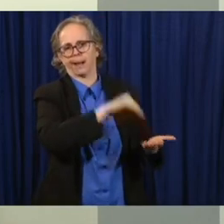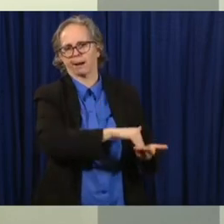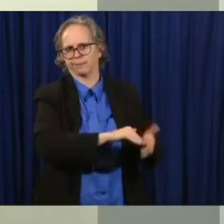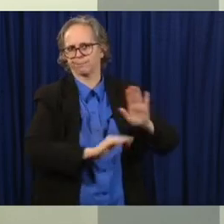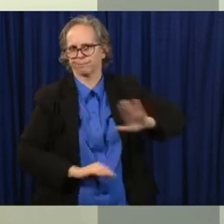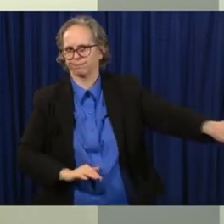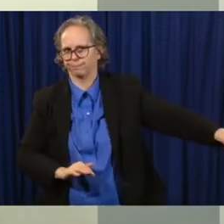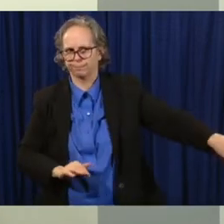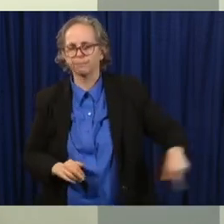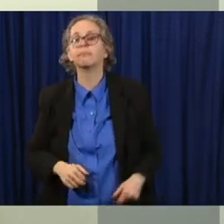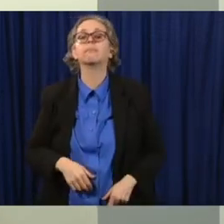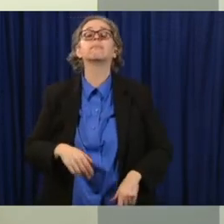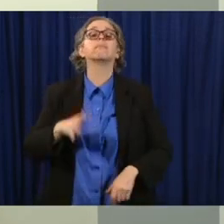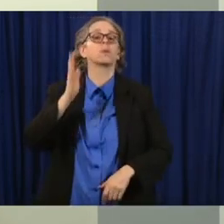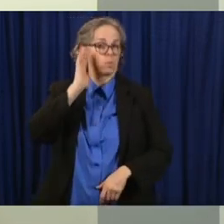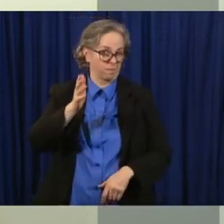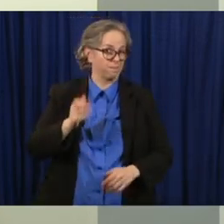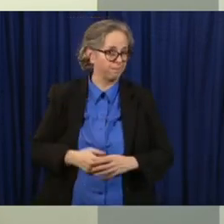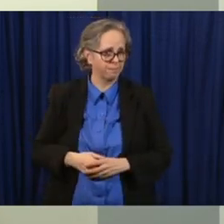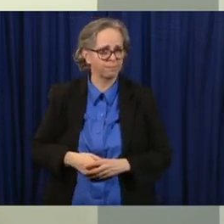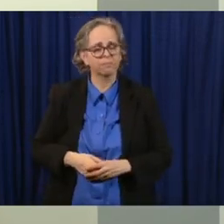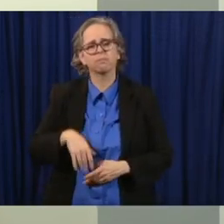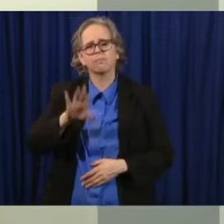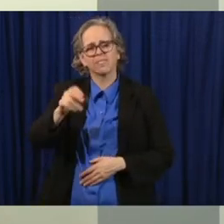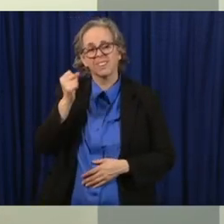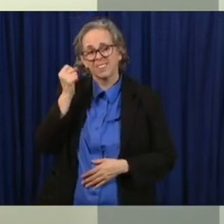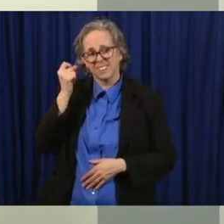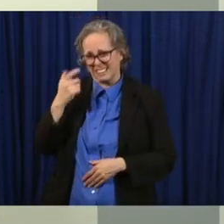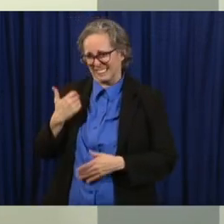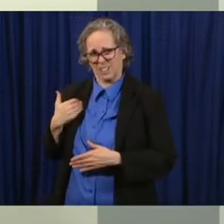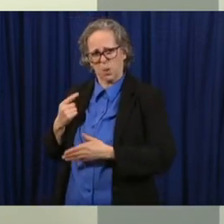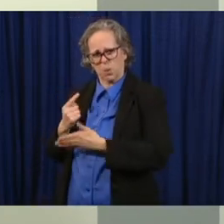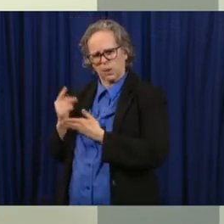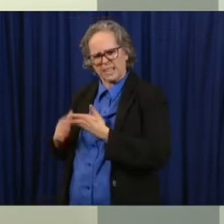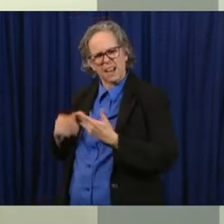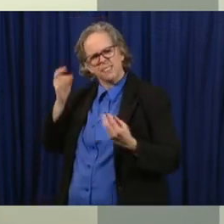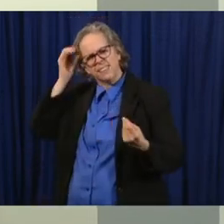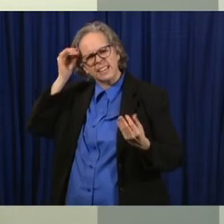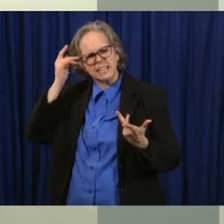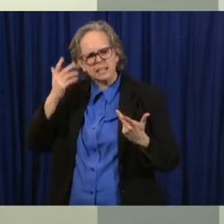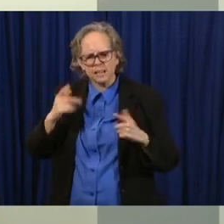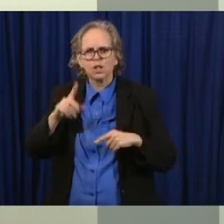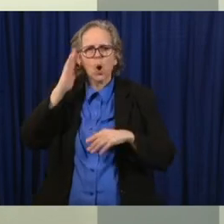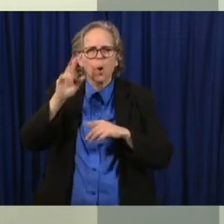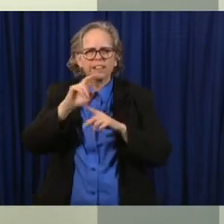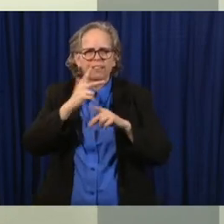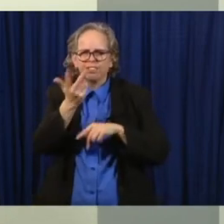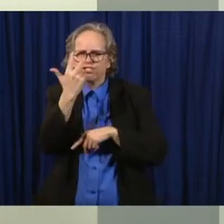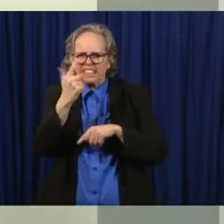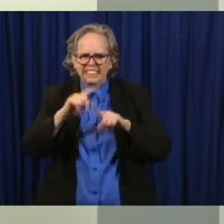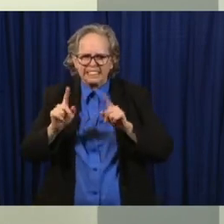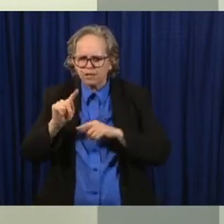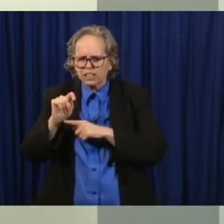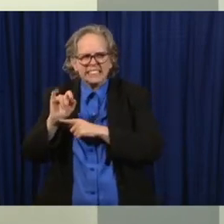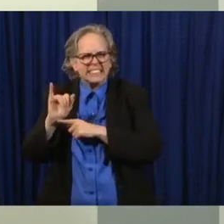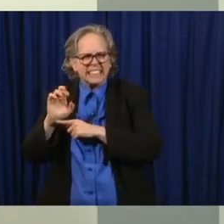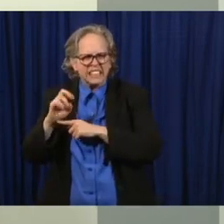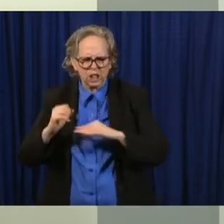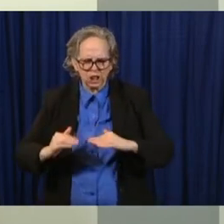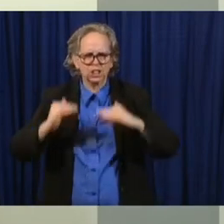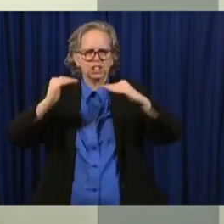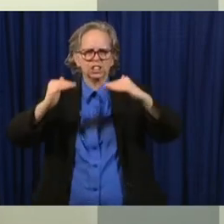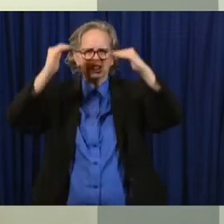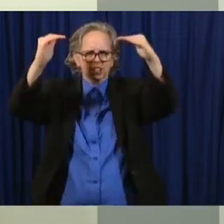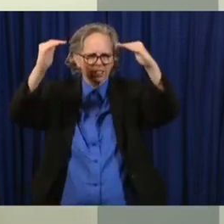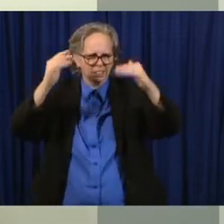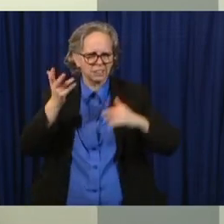us. Another thing we looked at over the weekend was our tiers. We actually have 3 tiers of sort of how to use